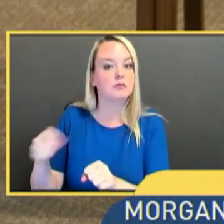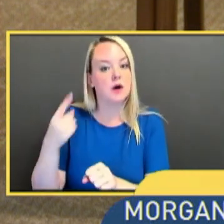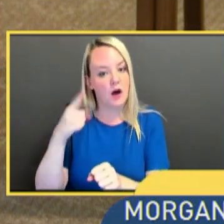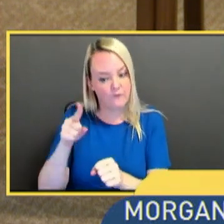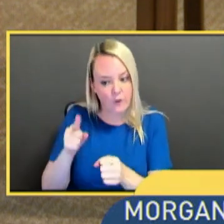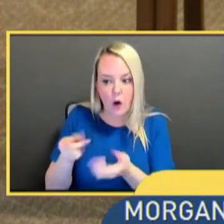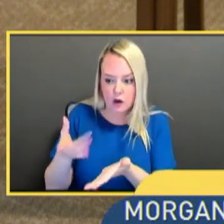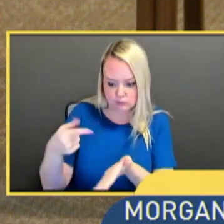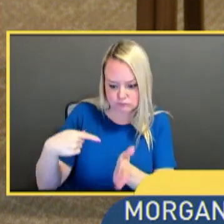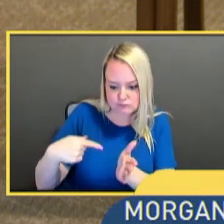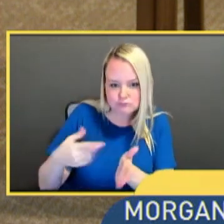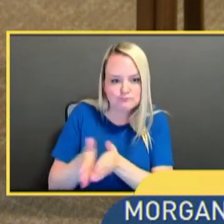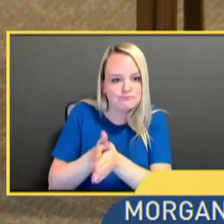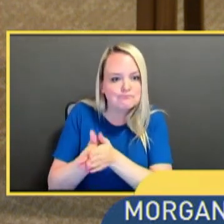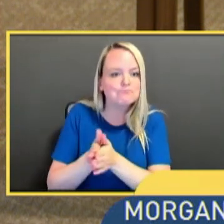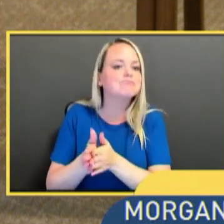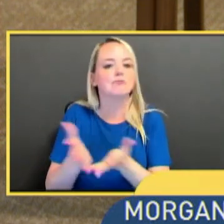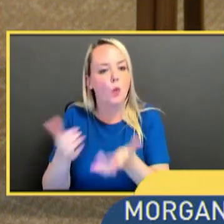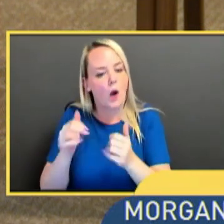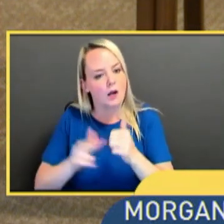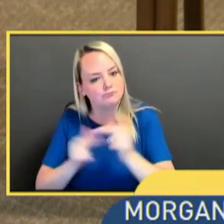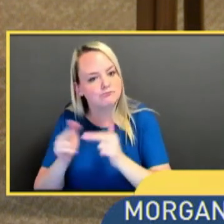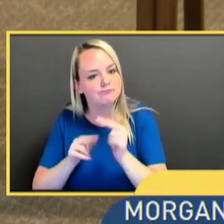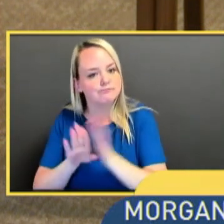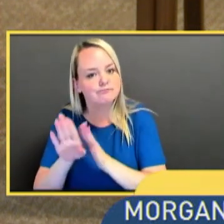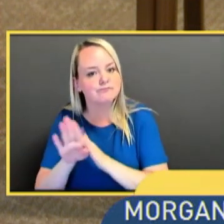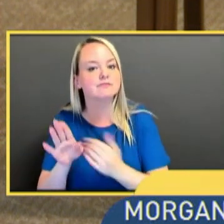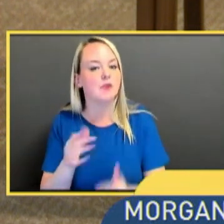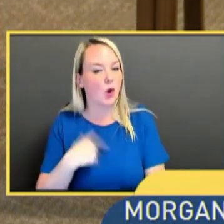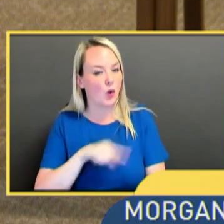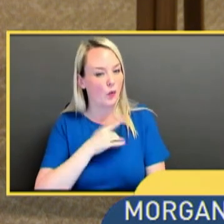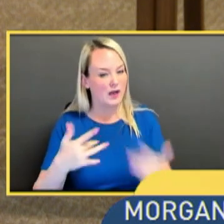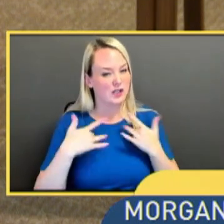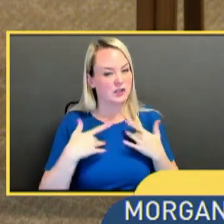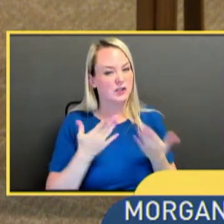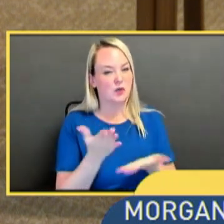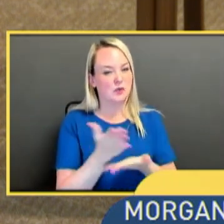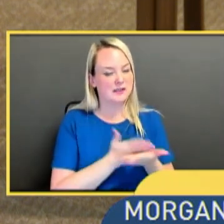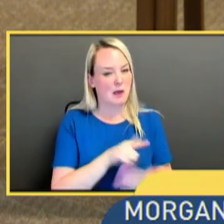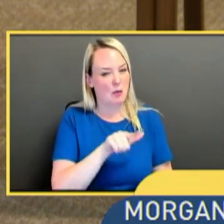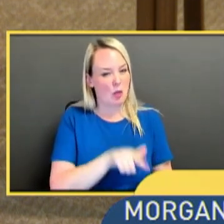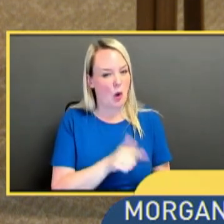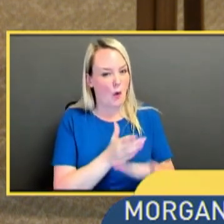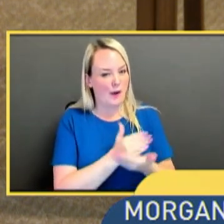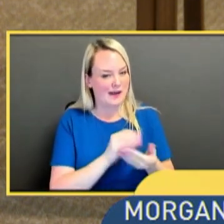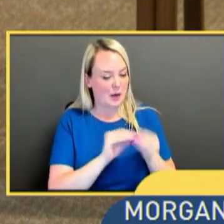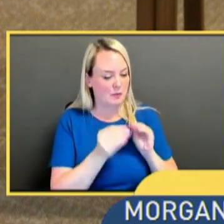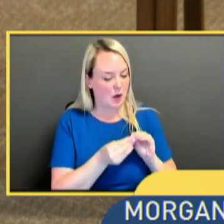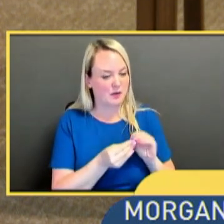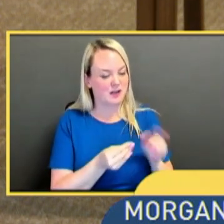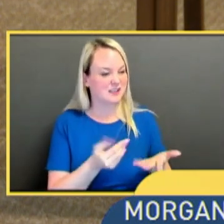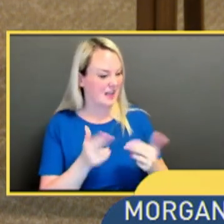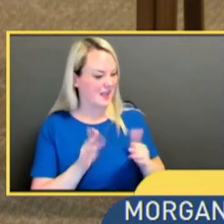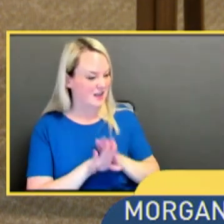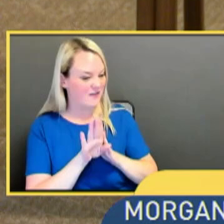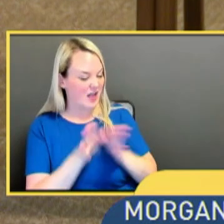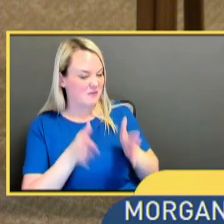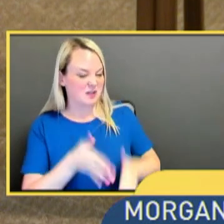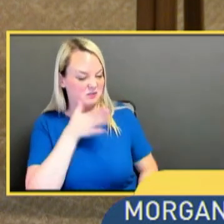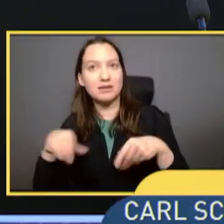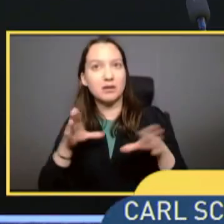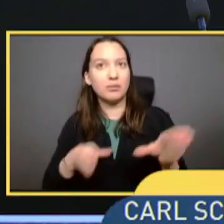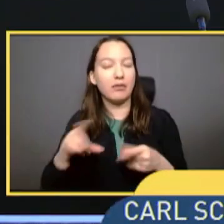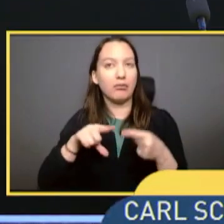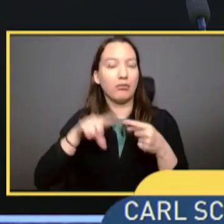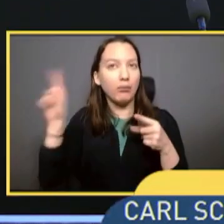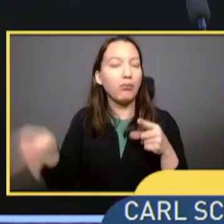Business. We're concerned with some of the low-income numbers that builders are just going to be turned off, and they're going to take those dollars and build other types of